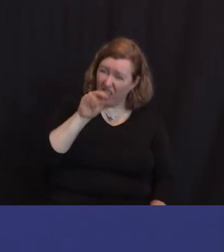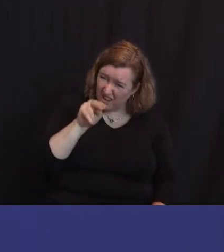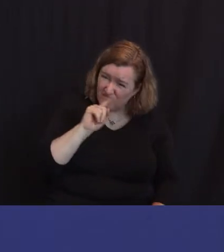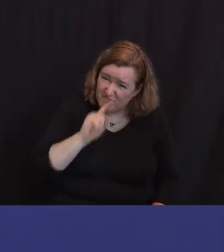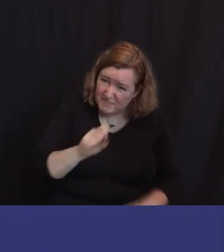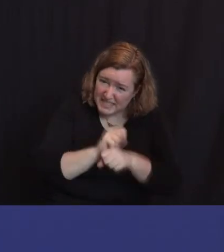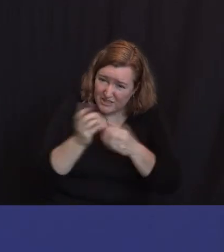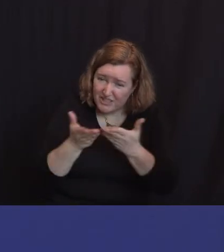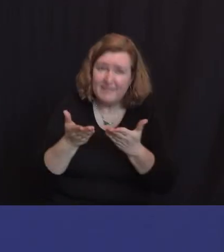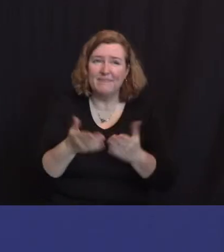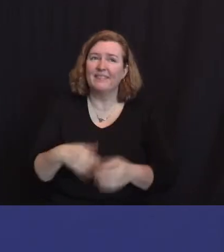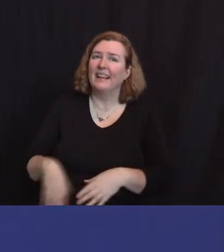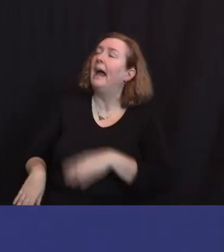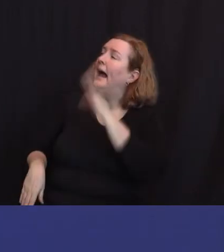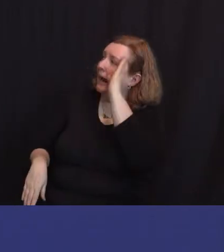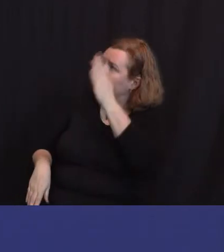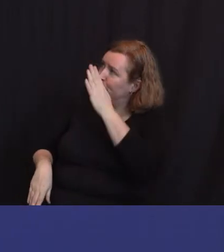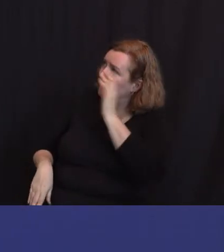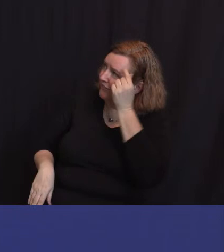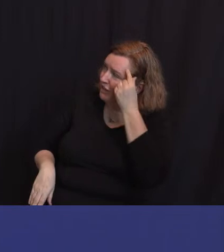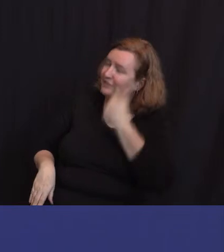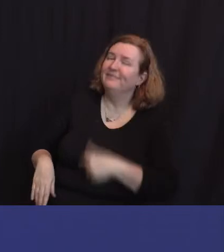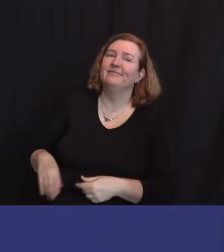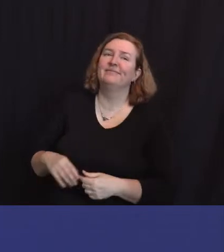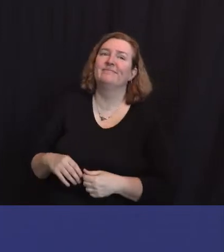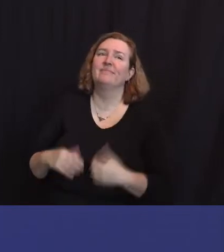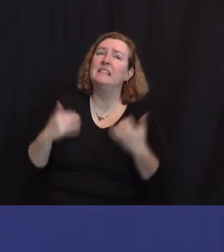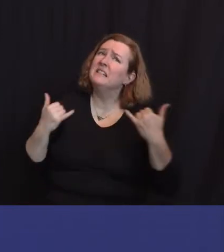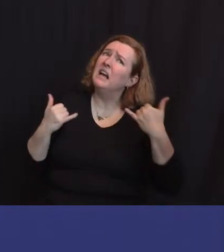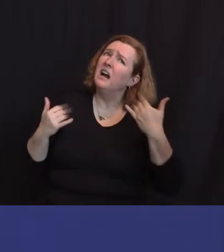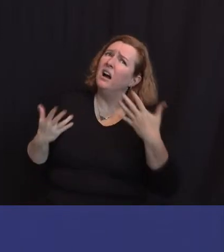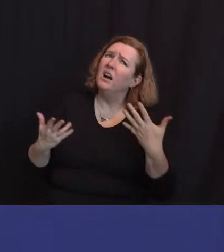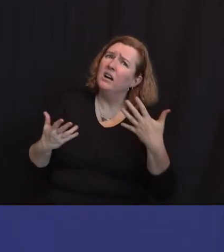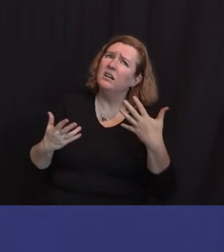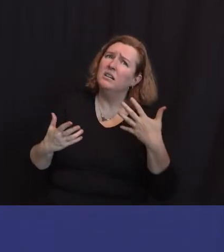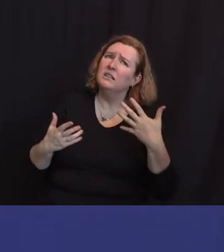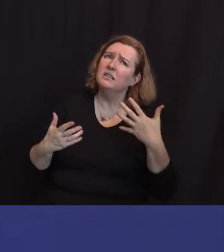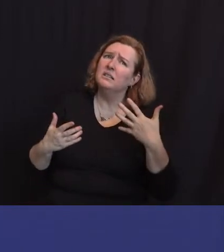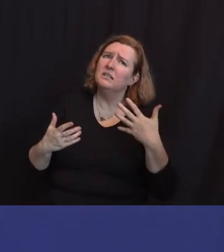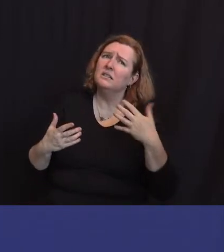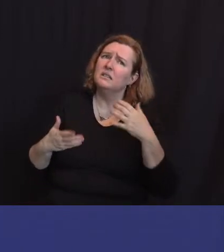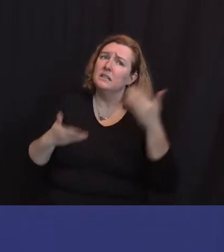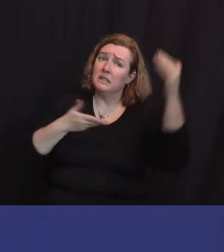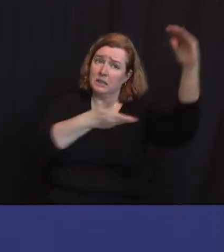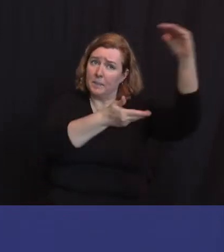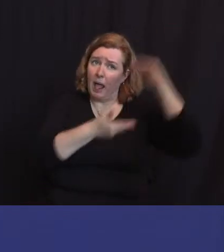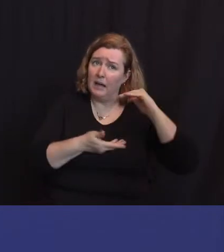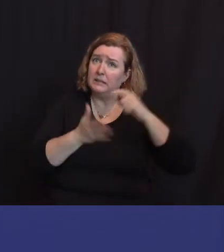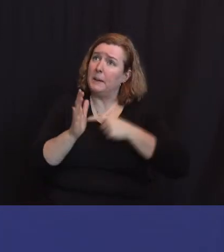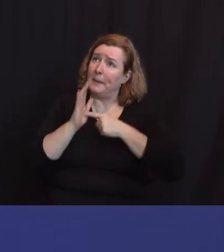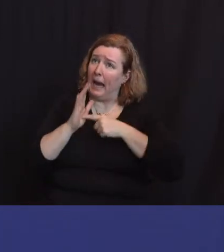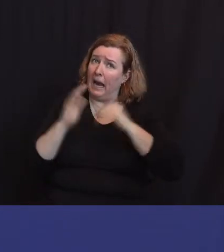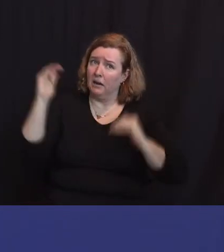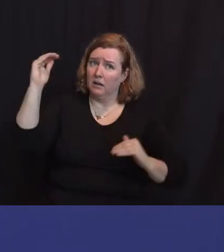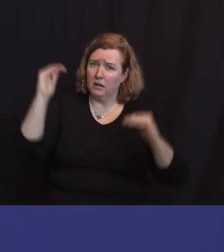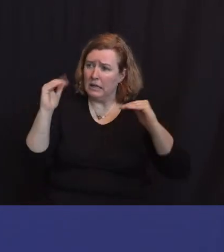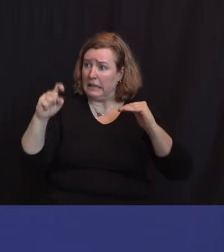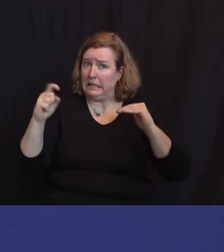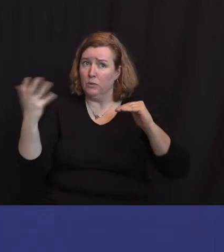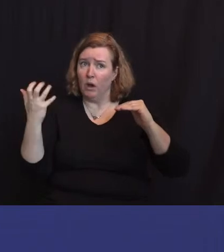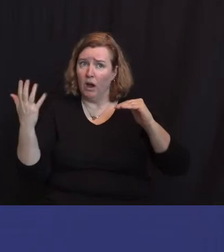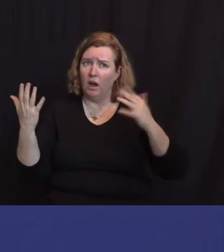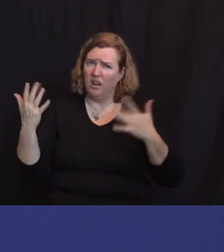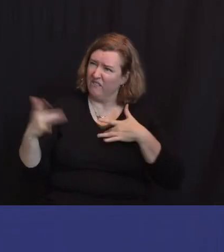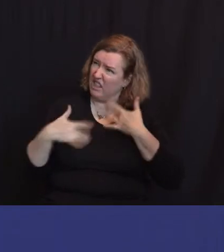Good to see you. Thank you, Governor. Given the existing supply-demand imbalance, should the public feel confident that there will be